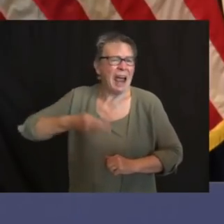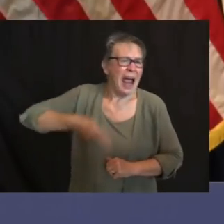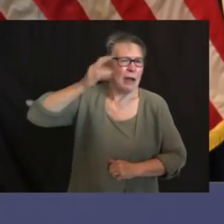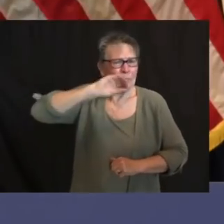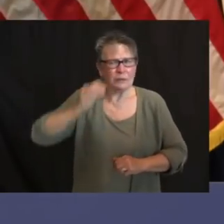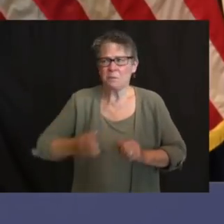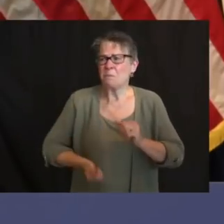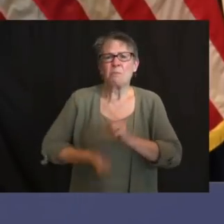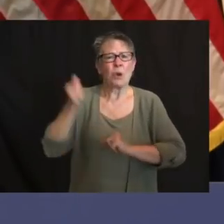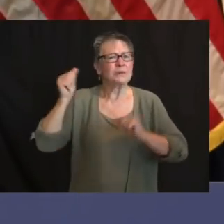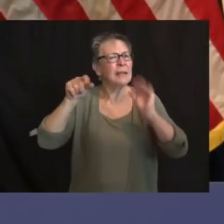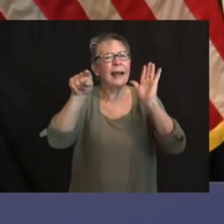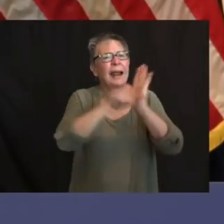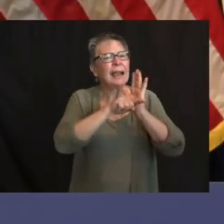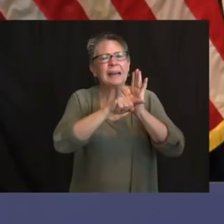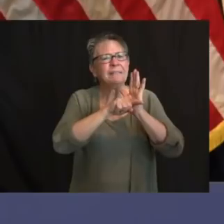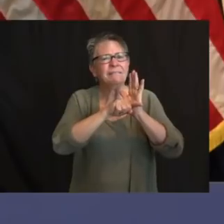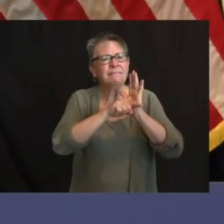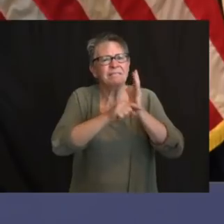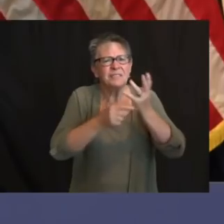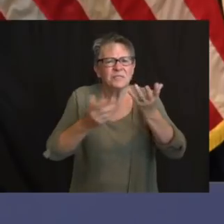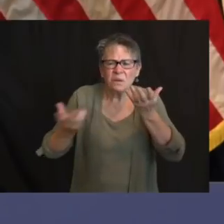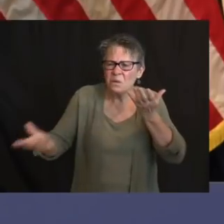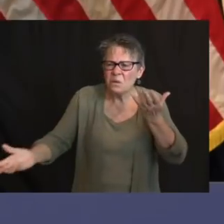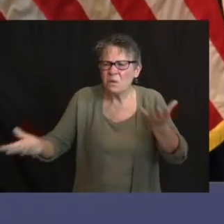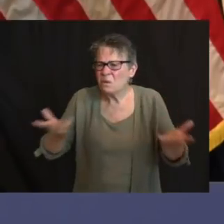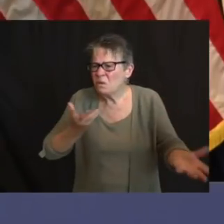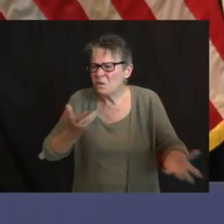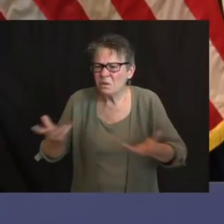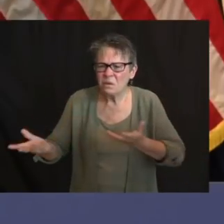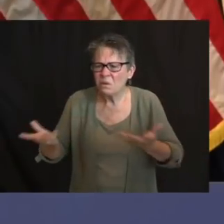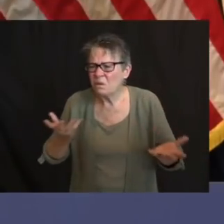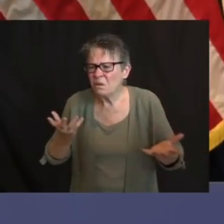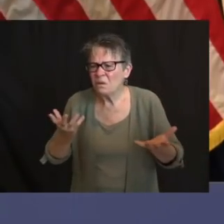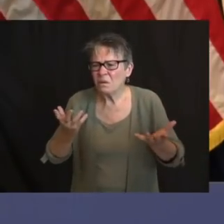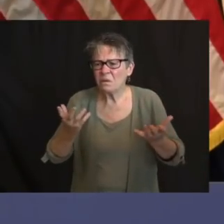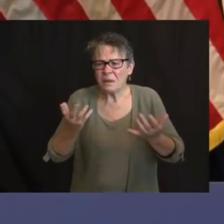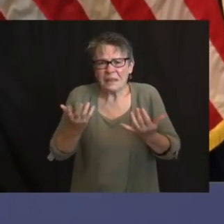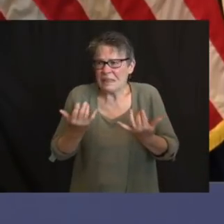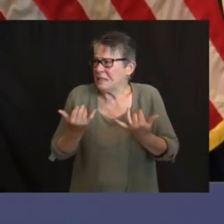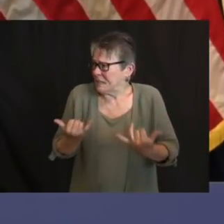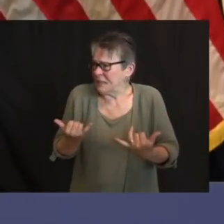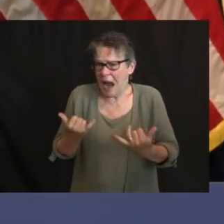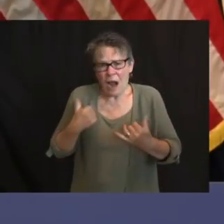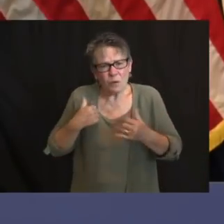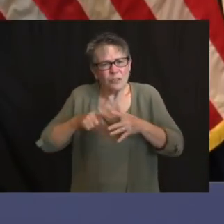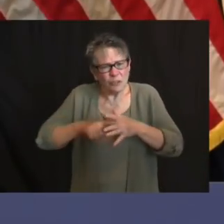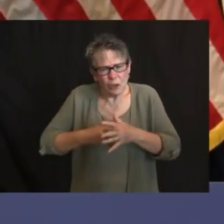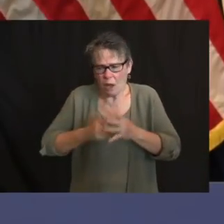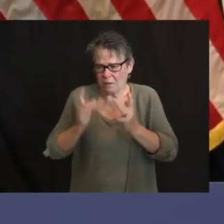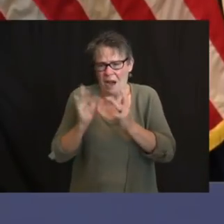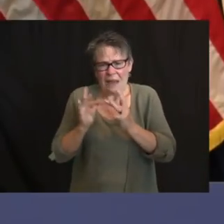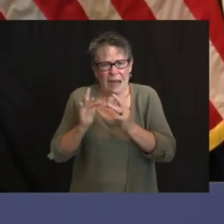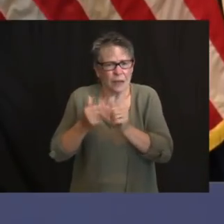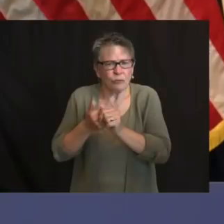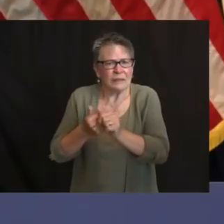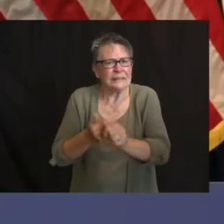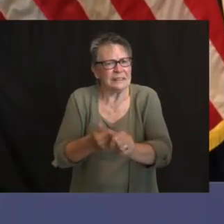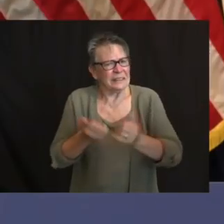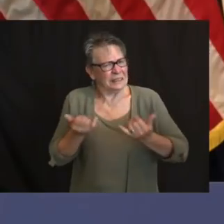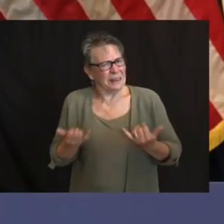I will tell you, it won't be that long. You guys gave us a lot of grief about where testing was at. It won't be that long from now. I promise you. You could put it in the